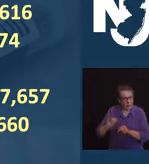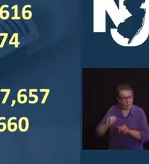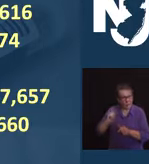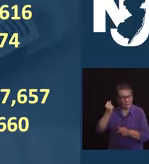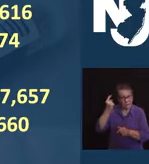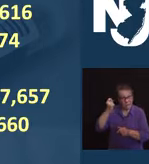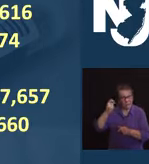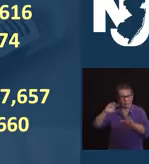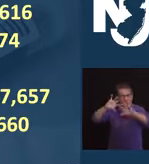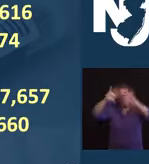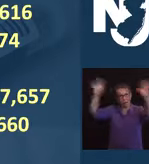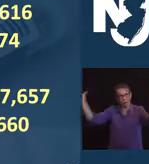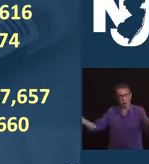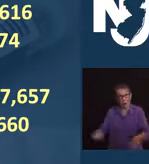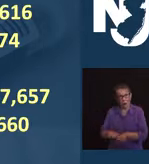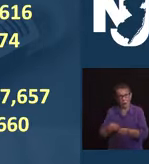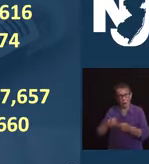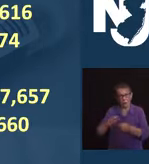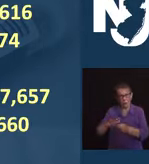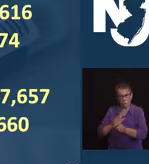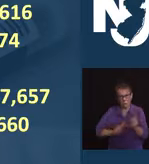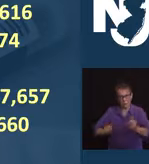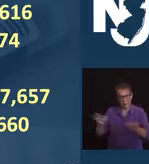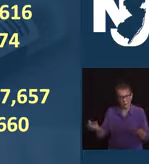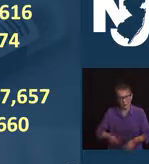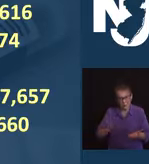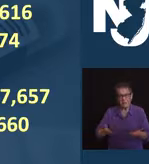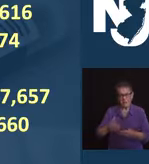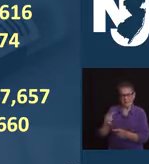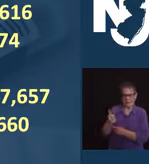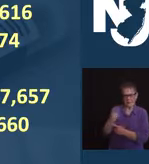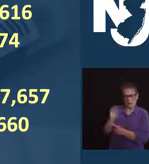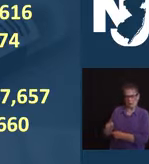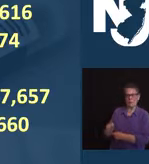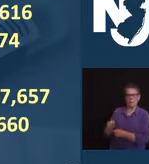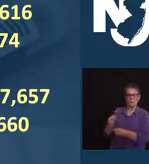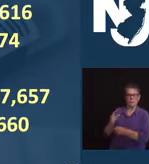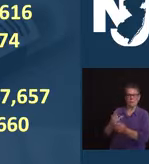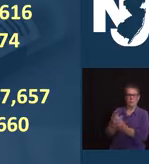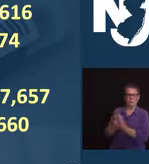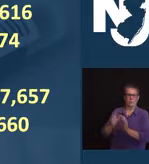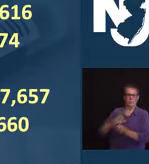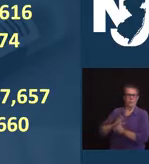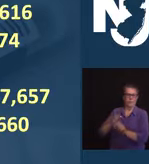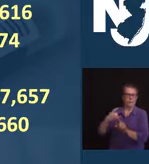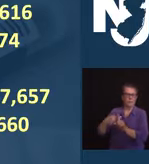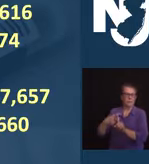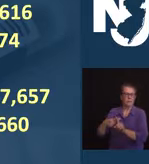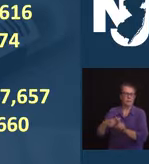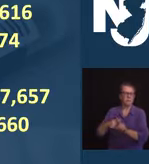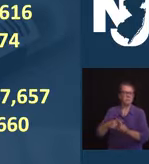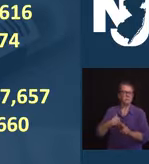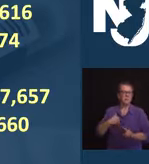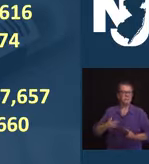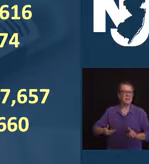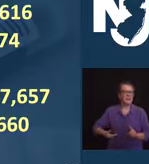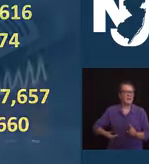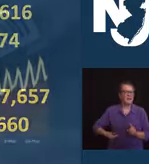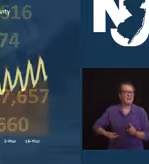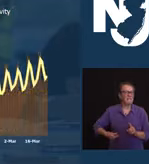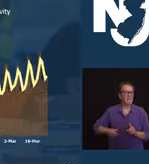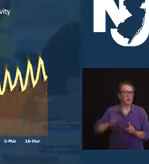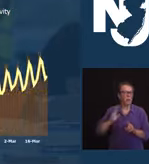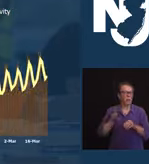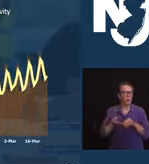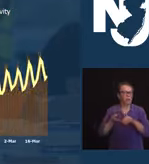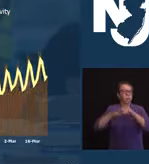who had it early on before we had the testing capabilities that we have. But it's still a stark reminder. The positivity rate